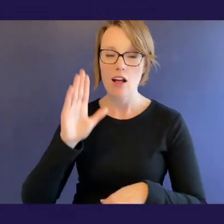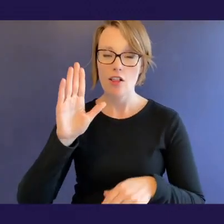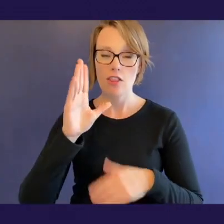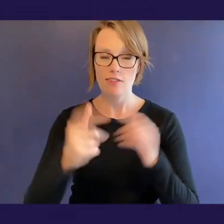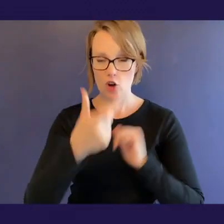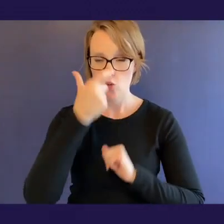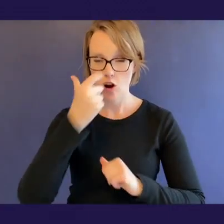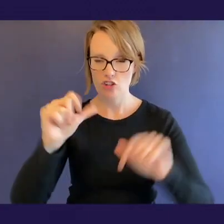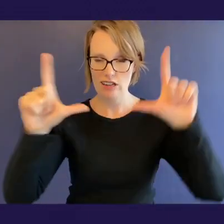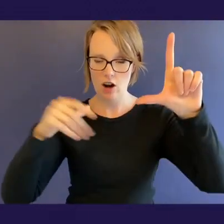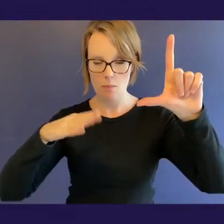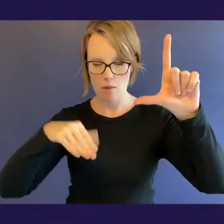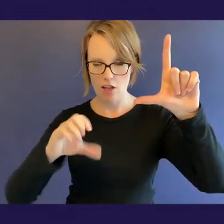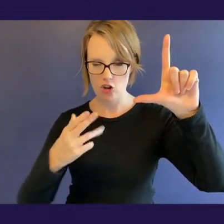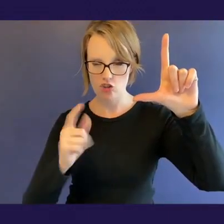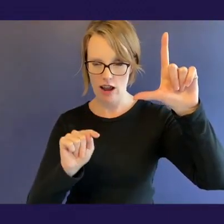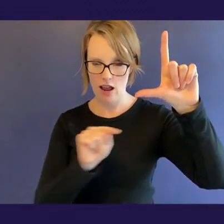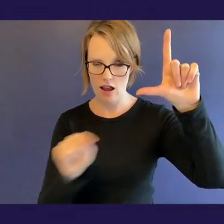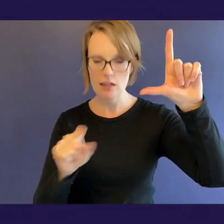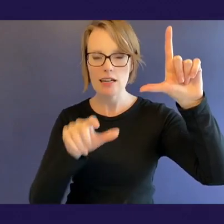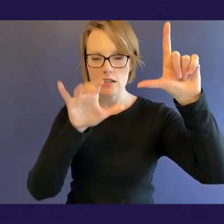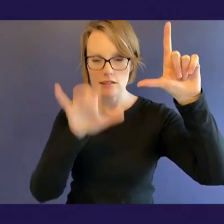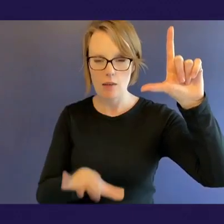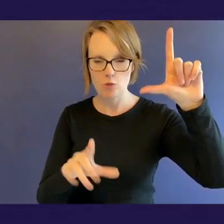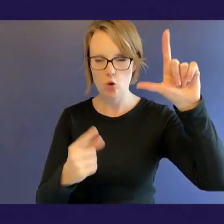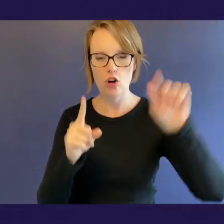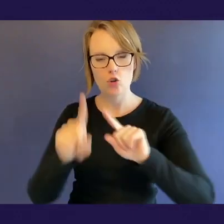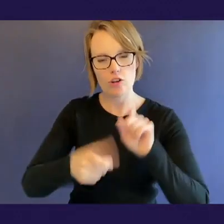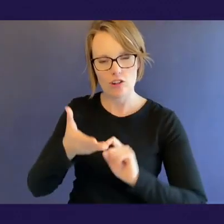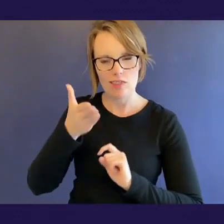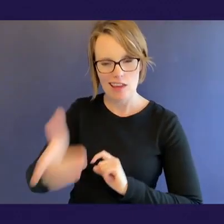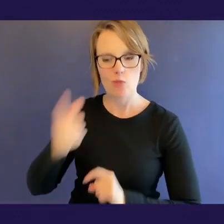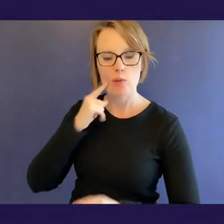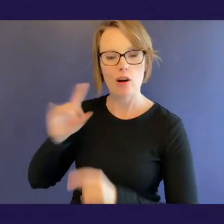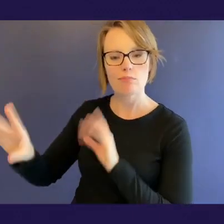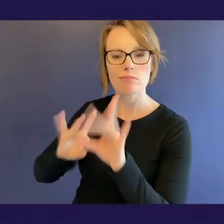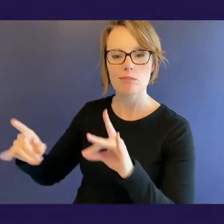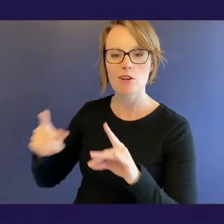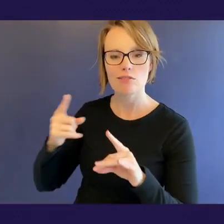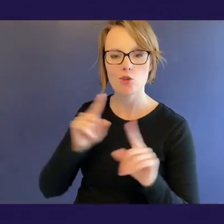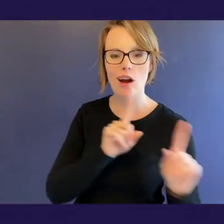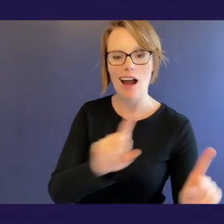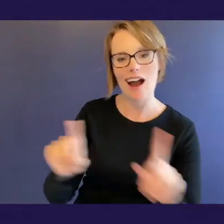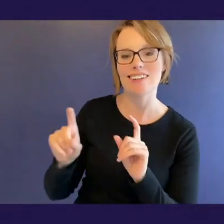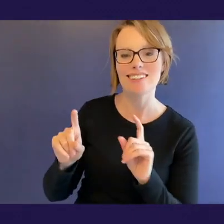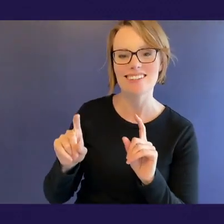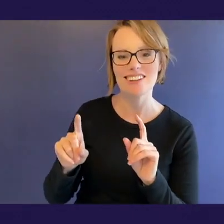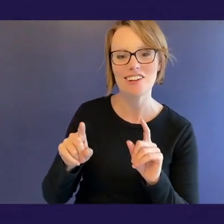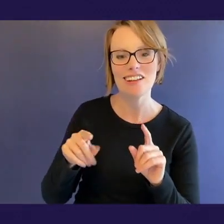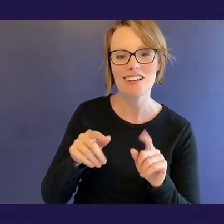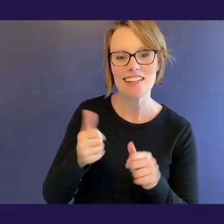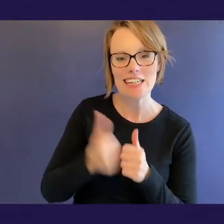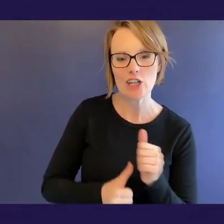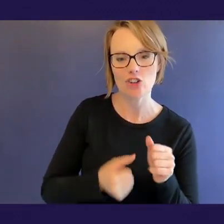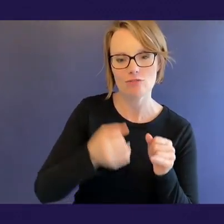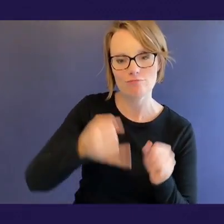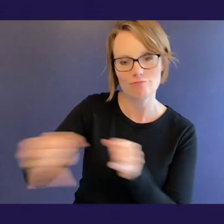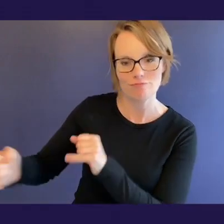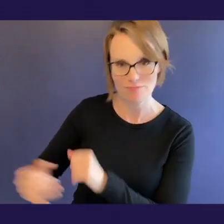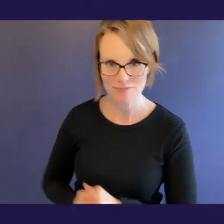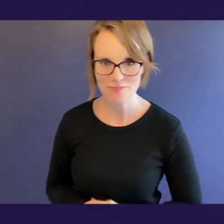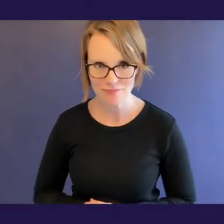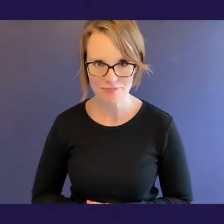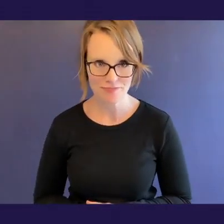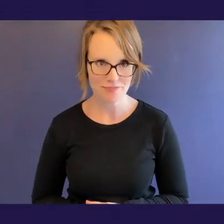the questions in there. So first we're going to hear from Rachael Piltch-Loeb at Harvard Chan School of Public Health. He's going to give an